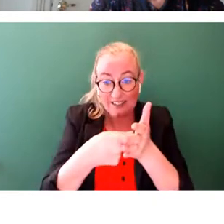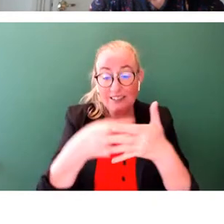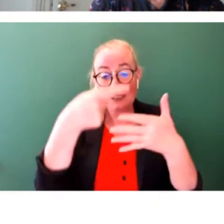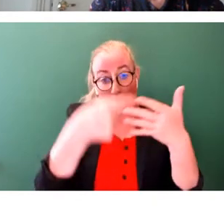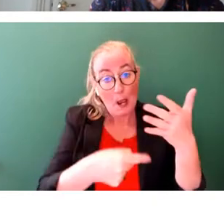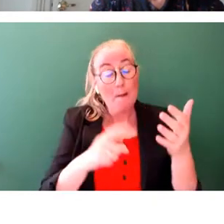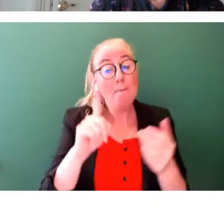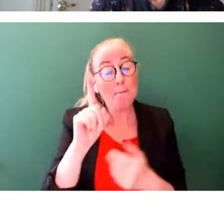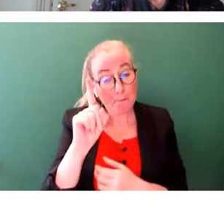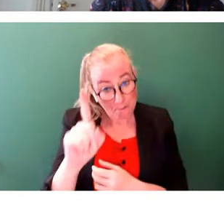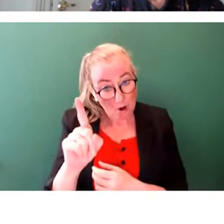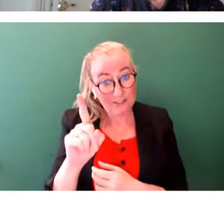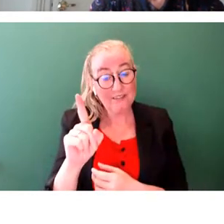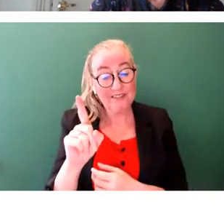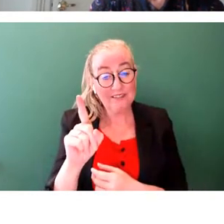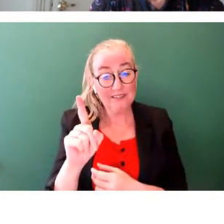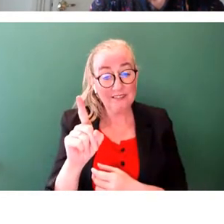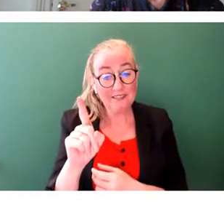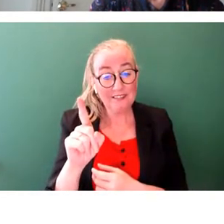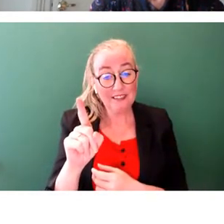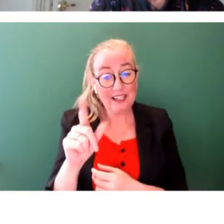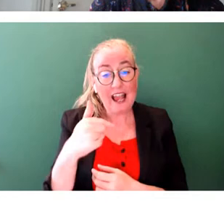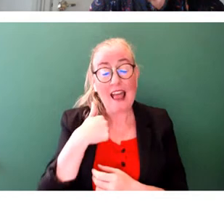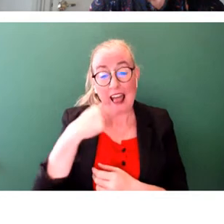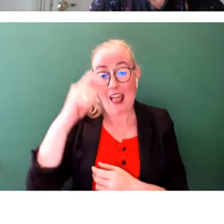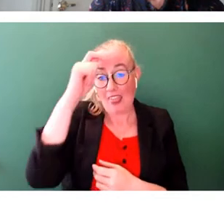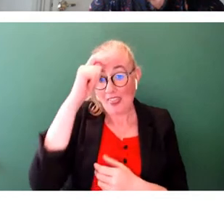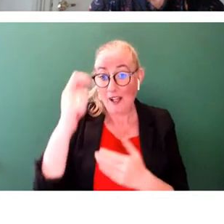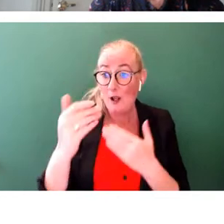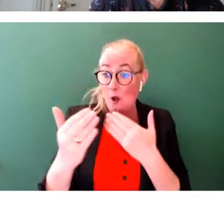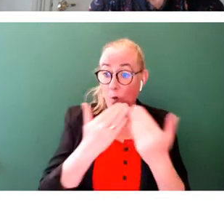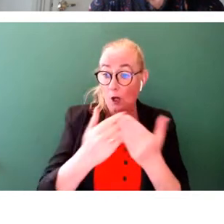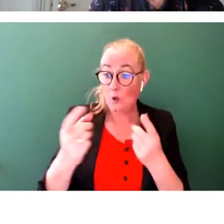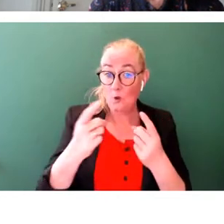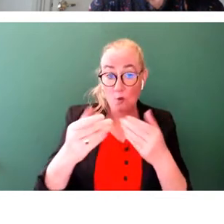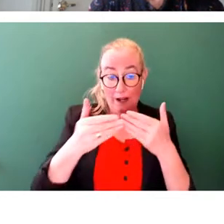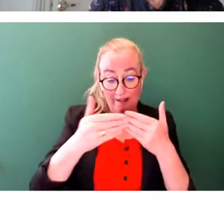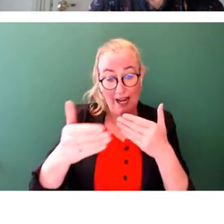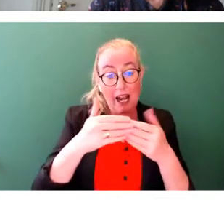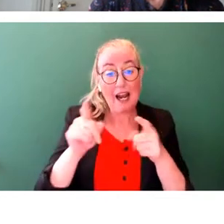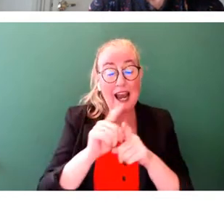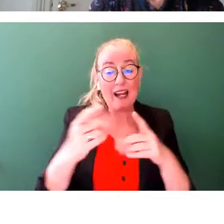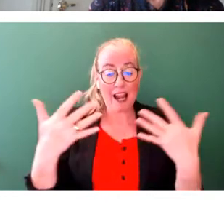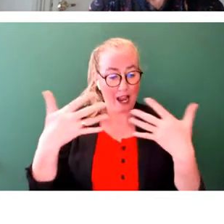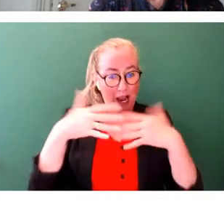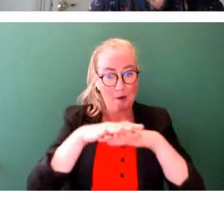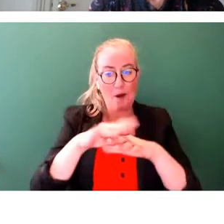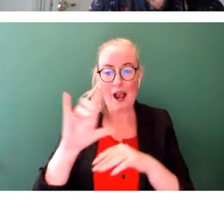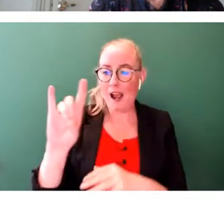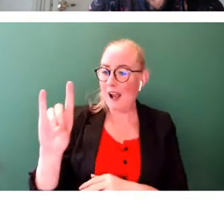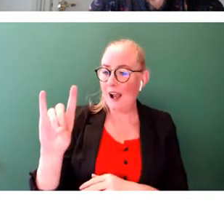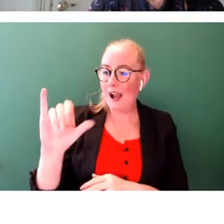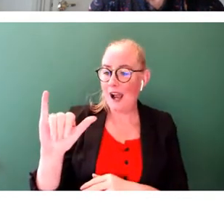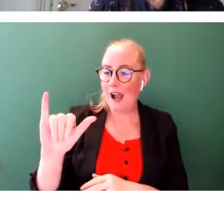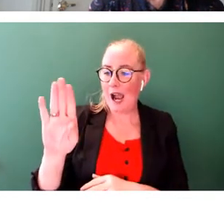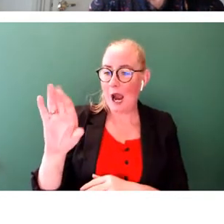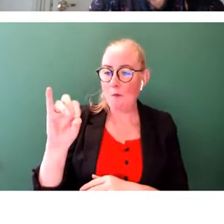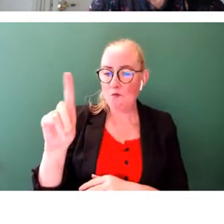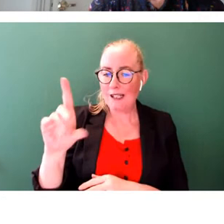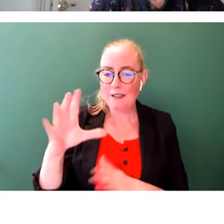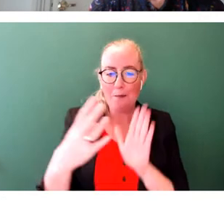think... I think what we'll see going forward is a sort of hybrid model of in-person